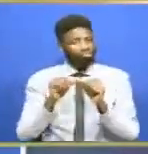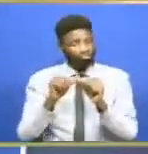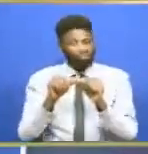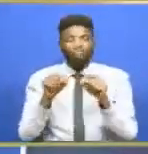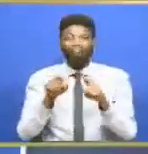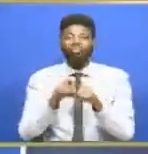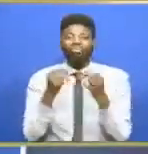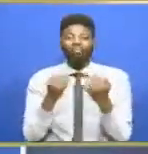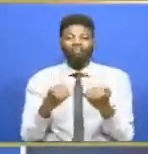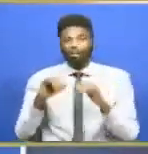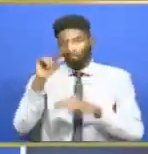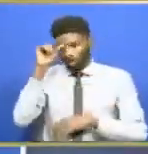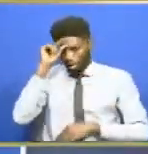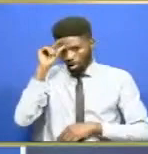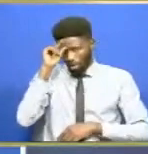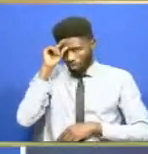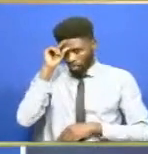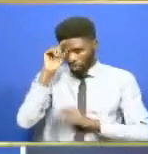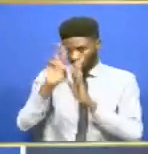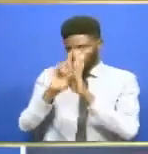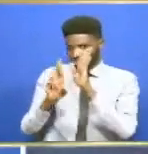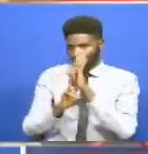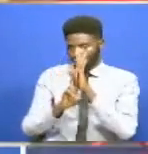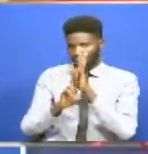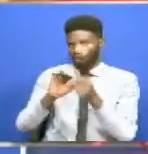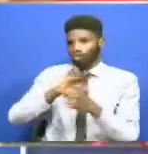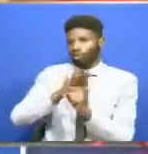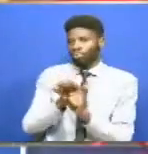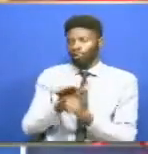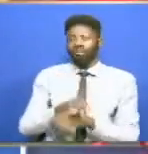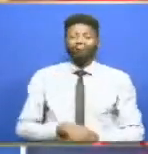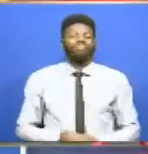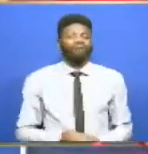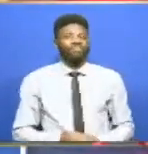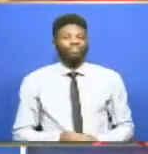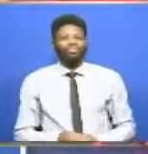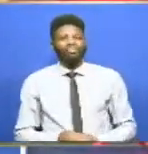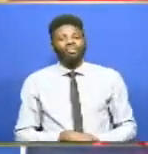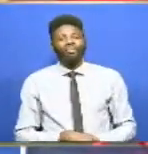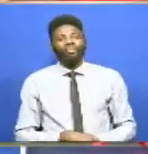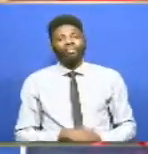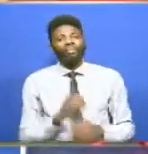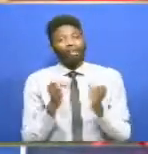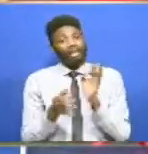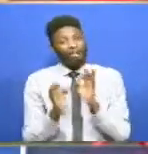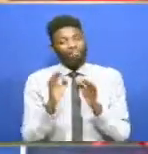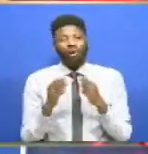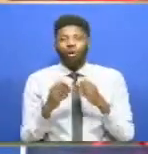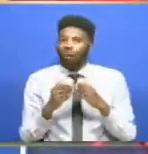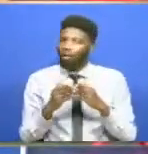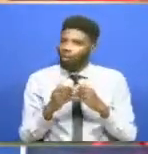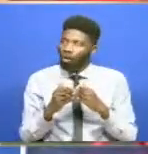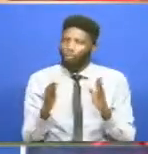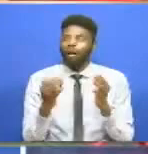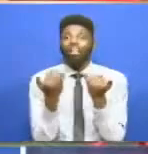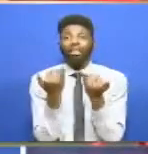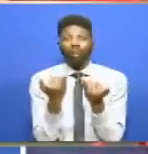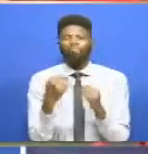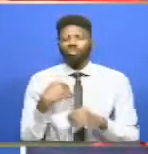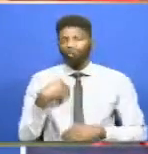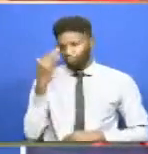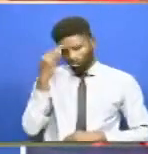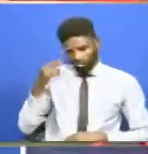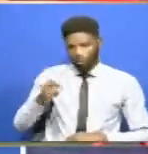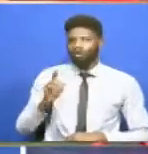government measures to curb the spread of COVID-19. So hata kama watafungua, now whereby I know